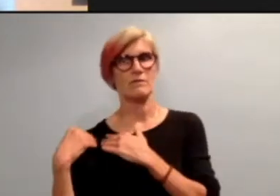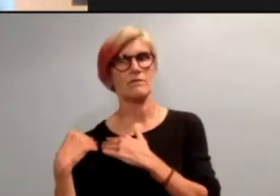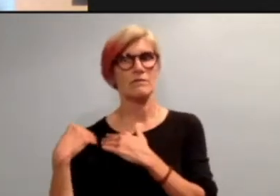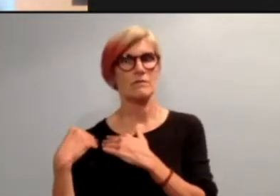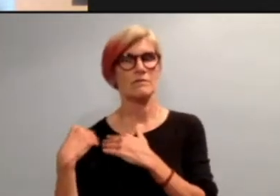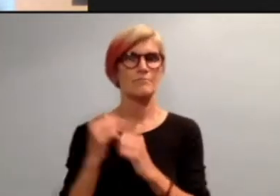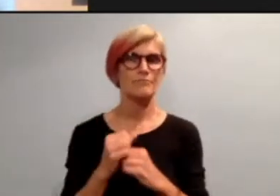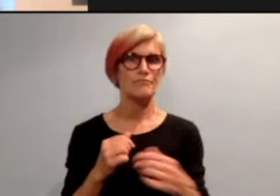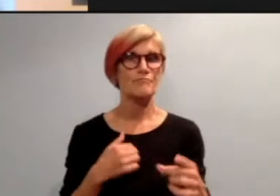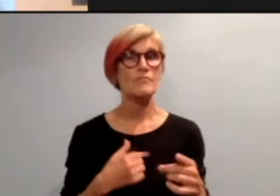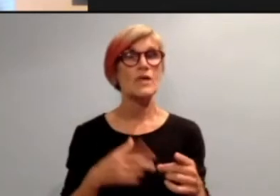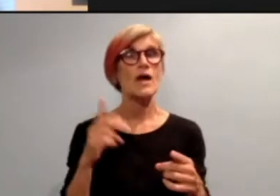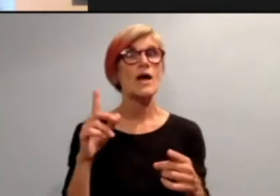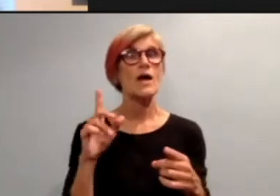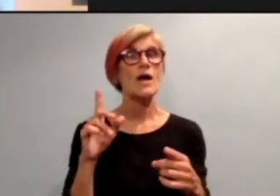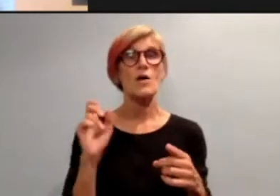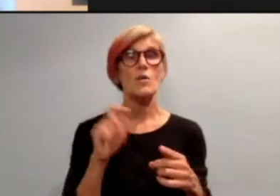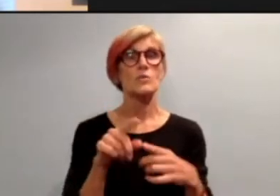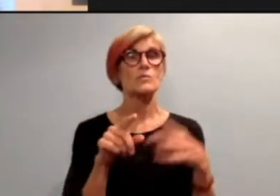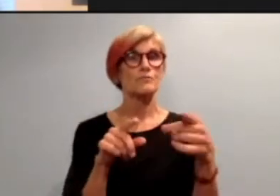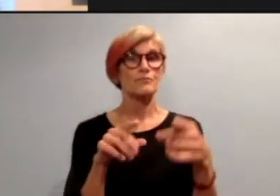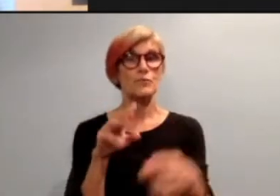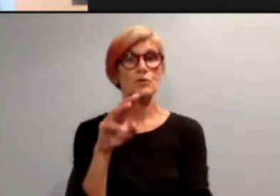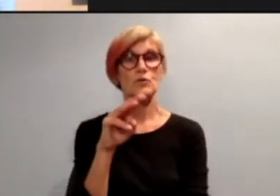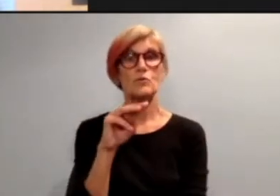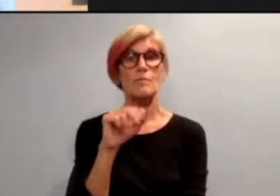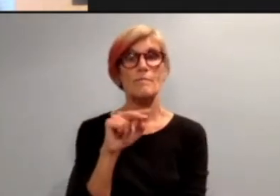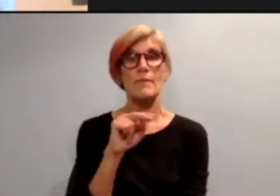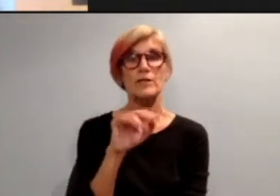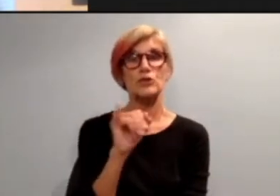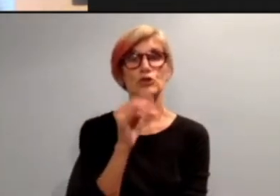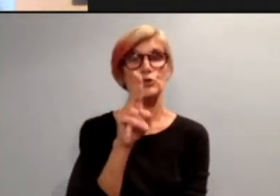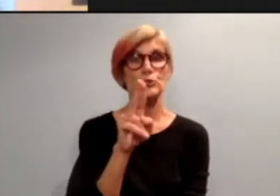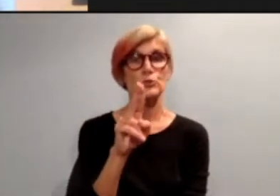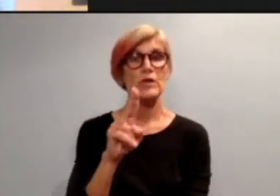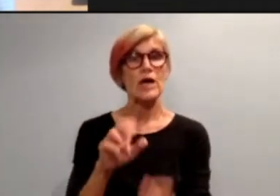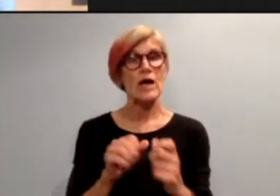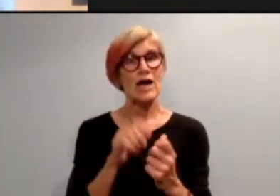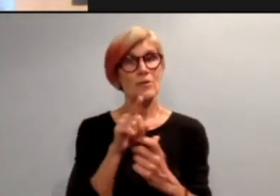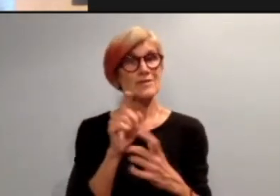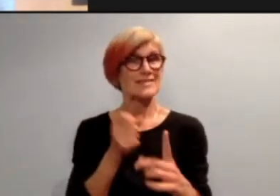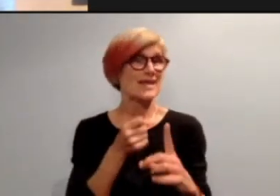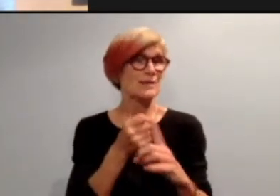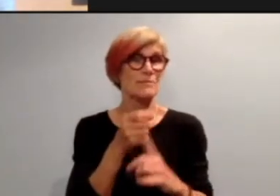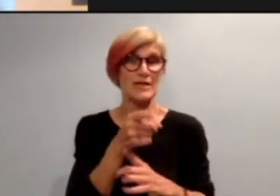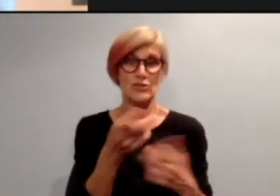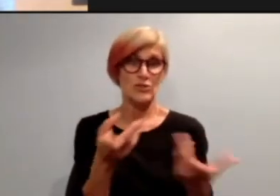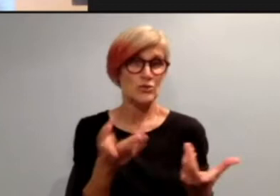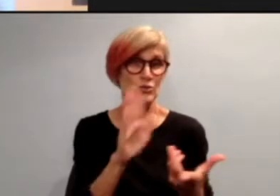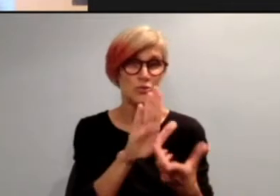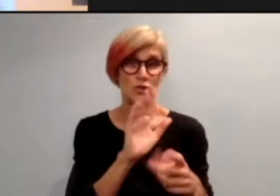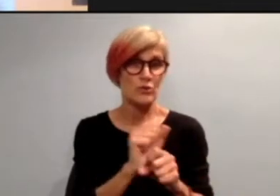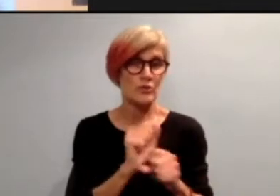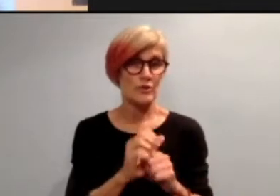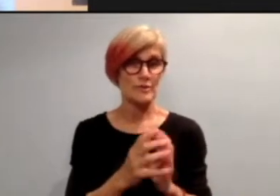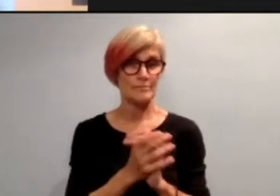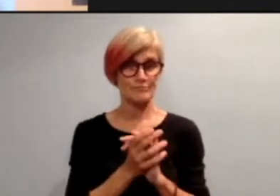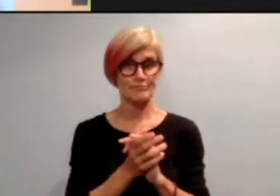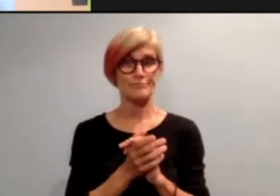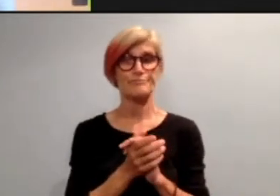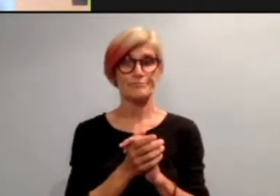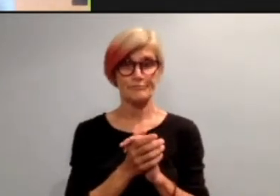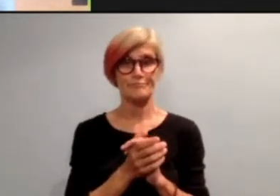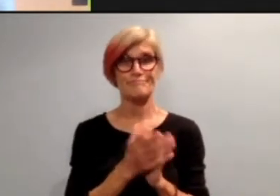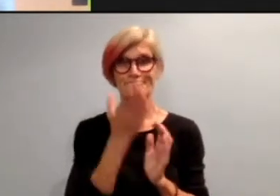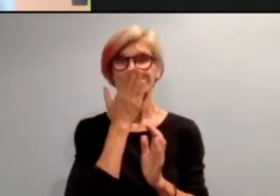this question over actually to Manju. How has this impacted you and your work you're doing?